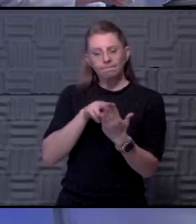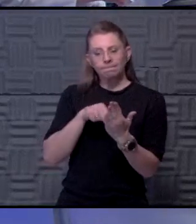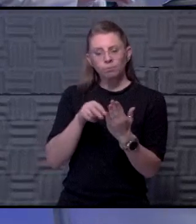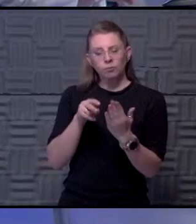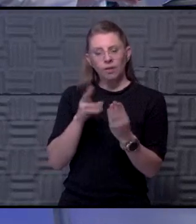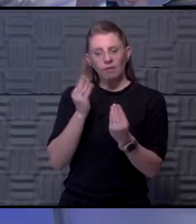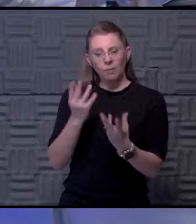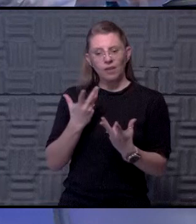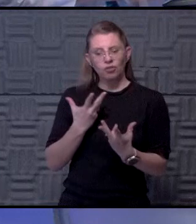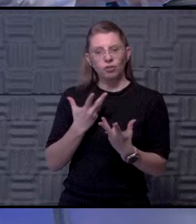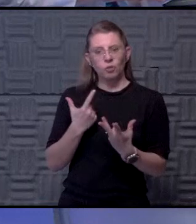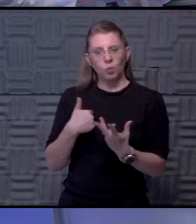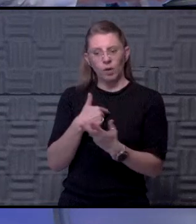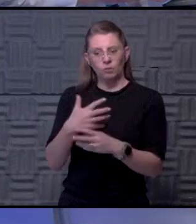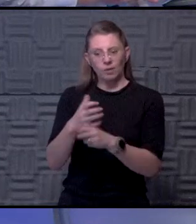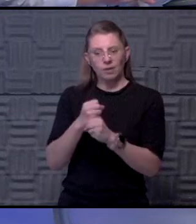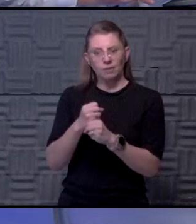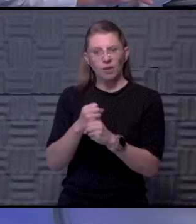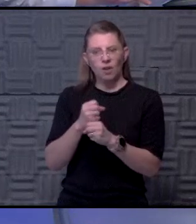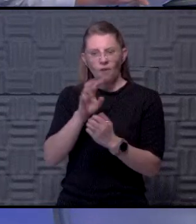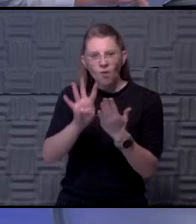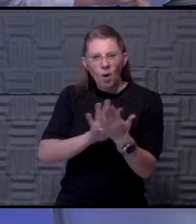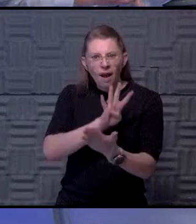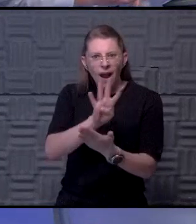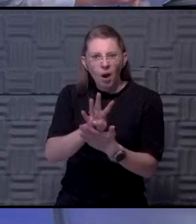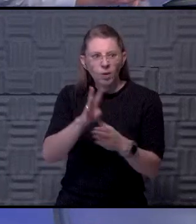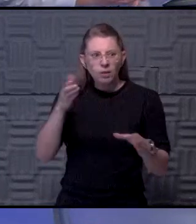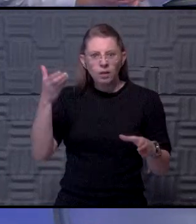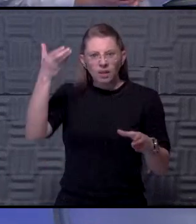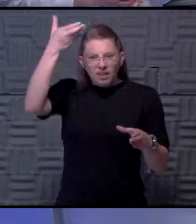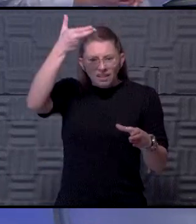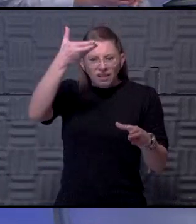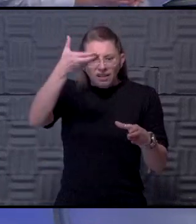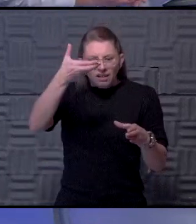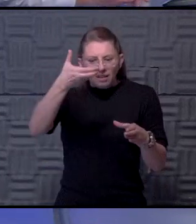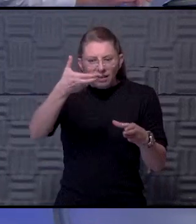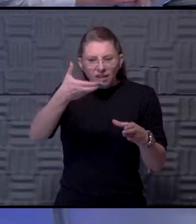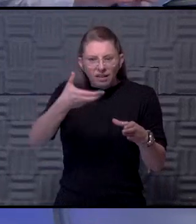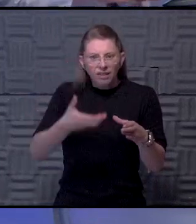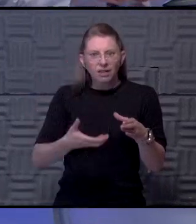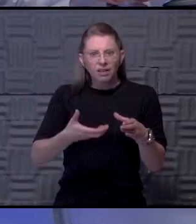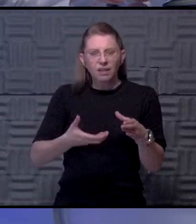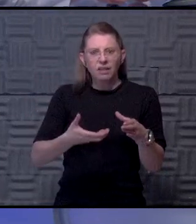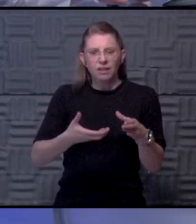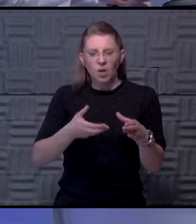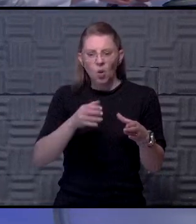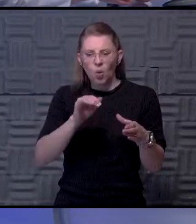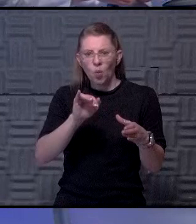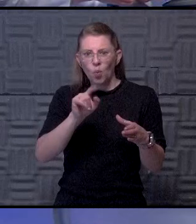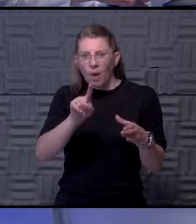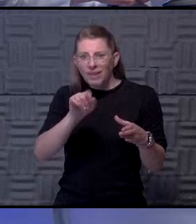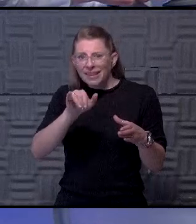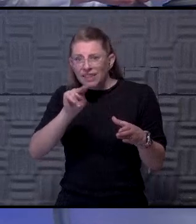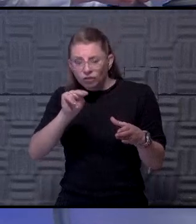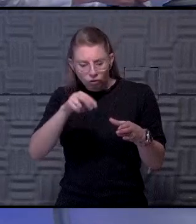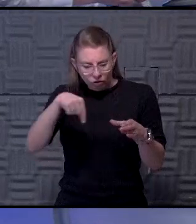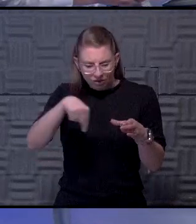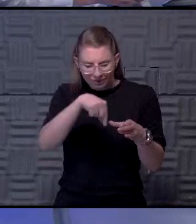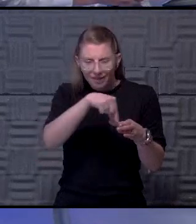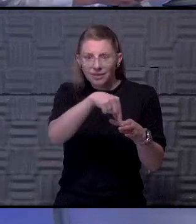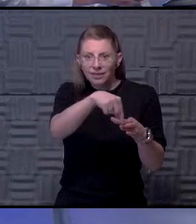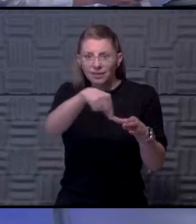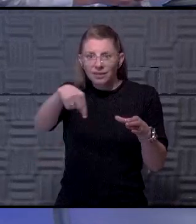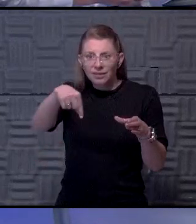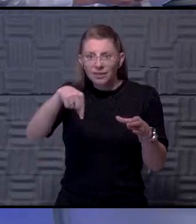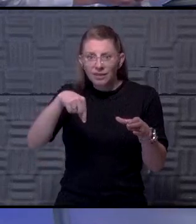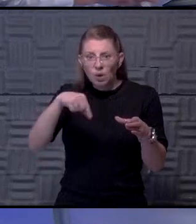is that it takes like 4 hours or something to lower this equipment into the thing, and it's got like an inch of clearance on each side. Is that right? That's